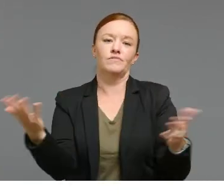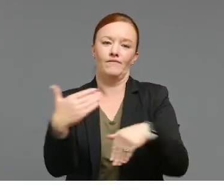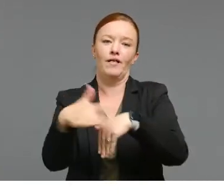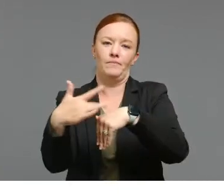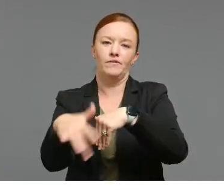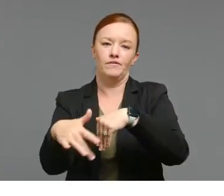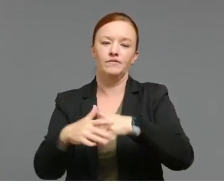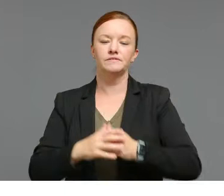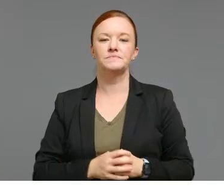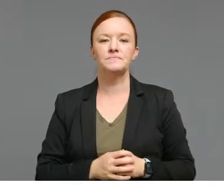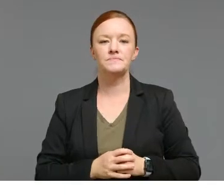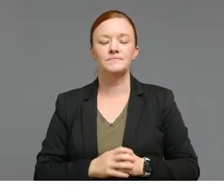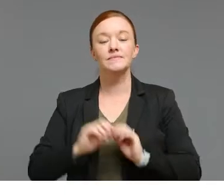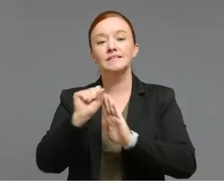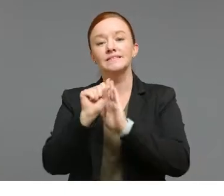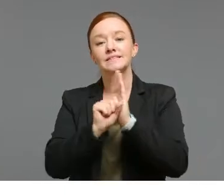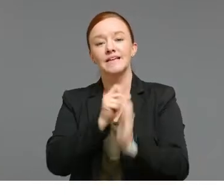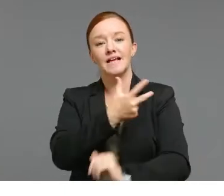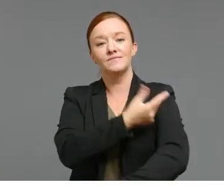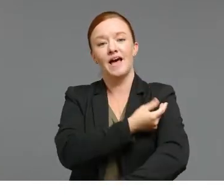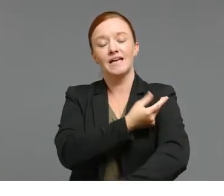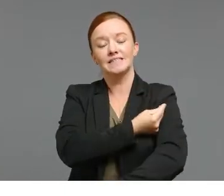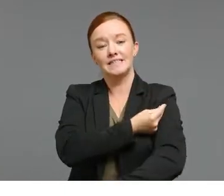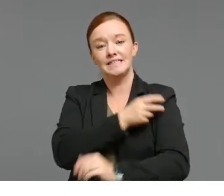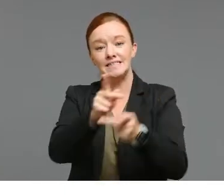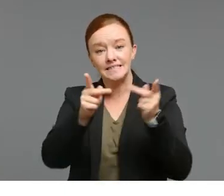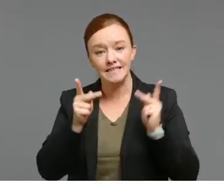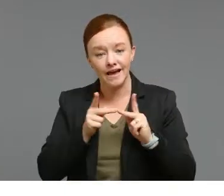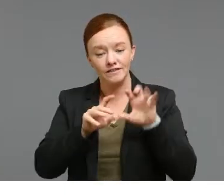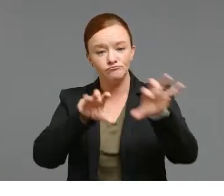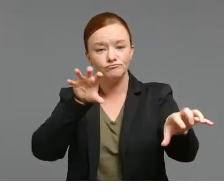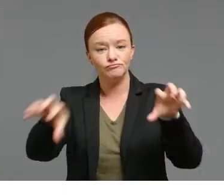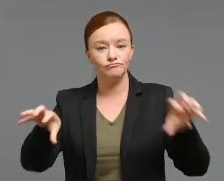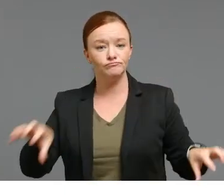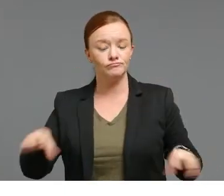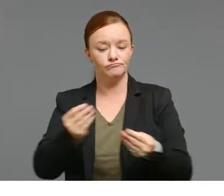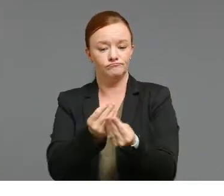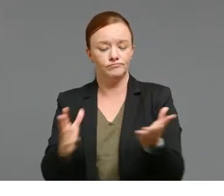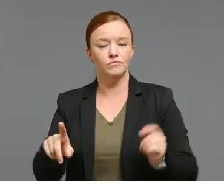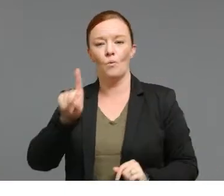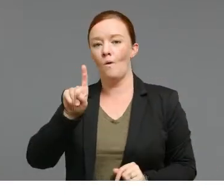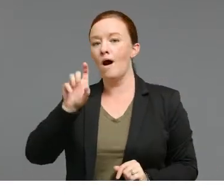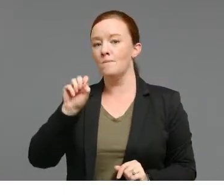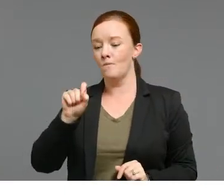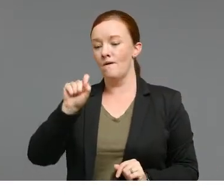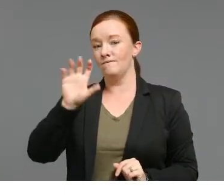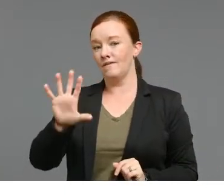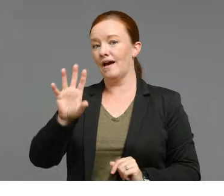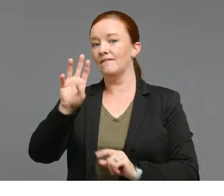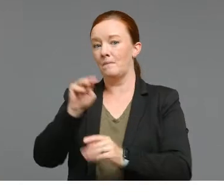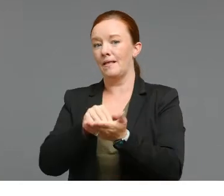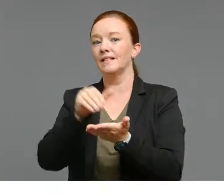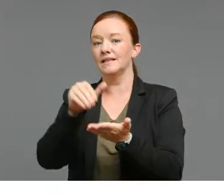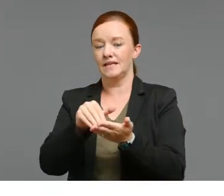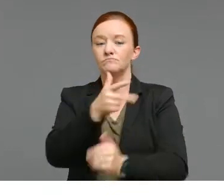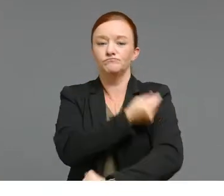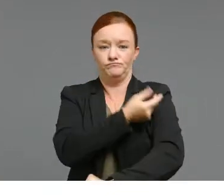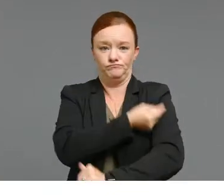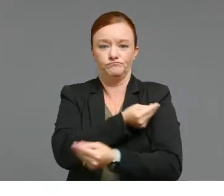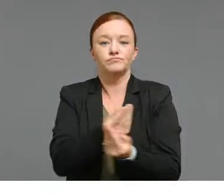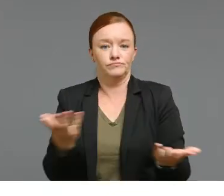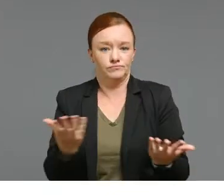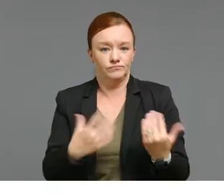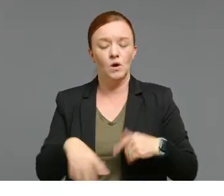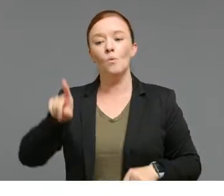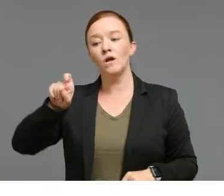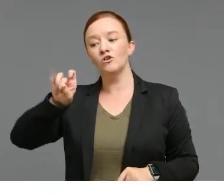At our state vaccination sites, we've administered over 1.5 million doses, and over 883,000